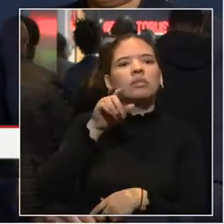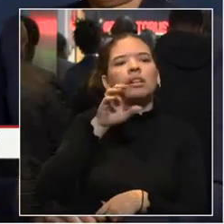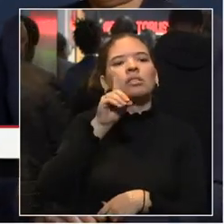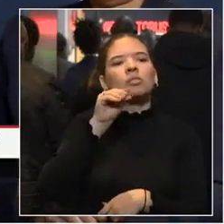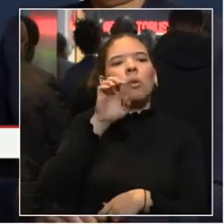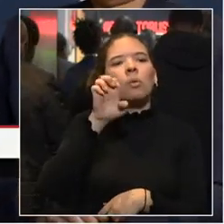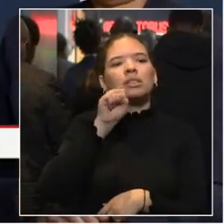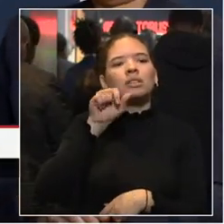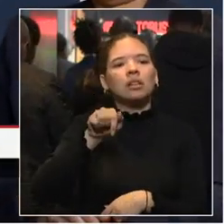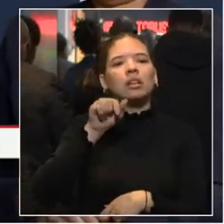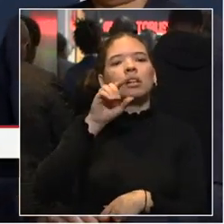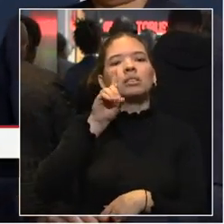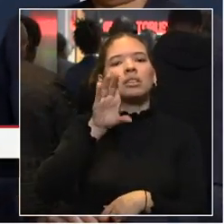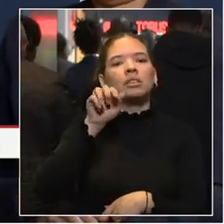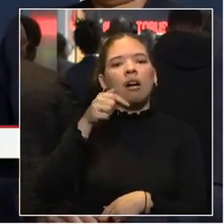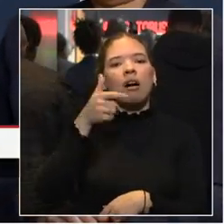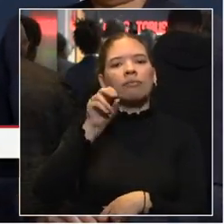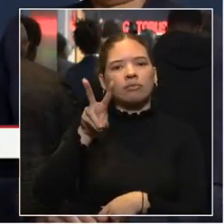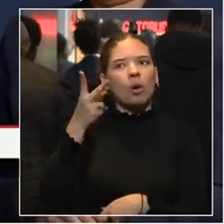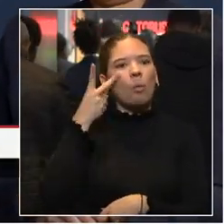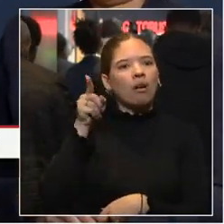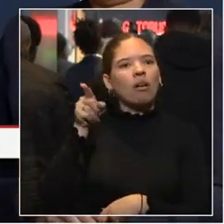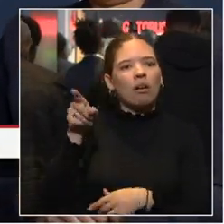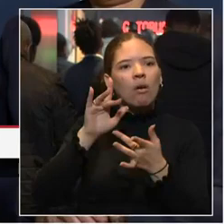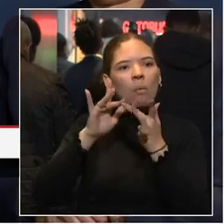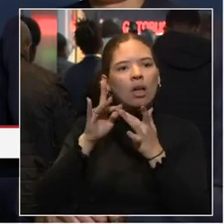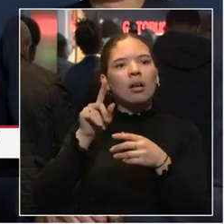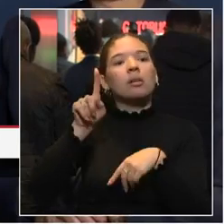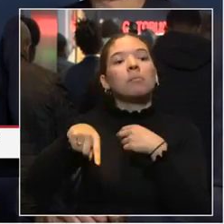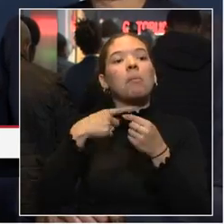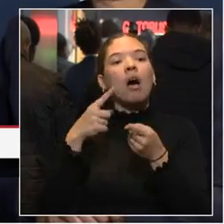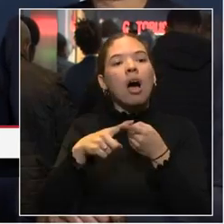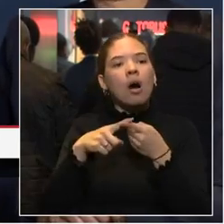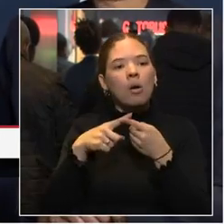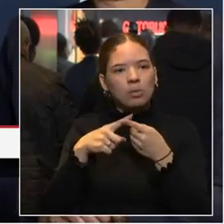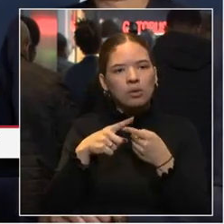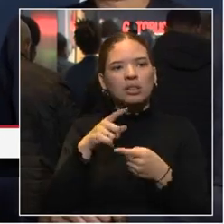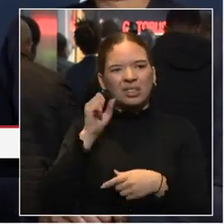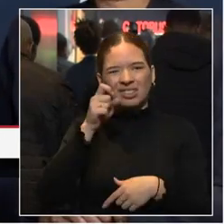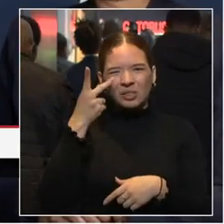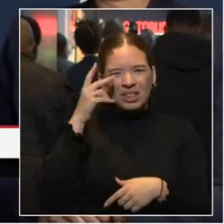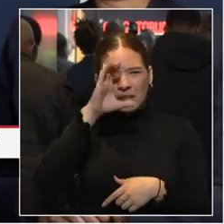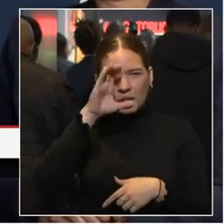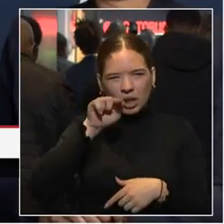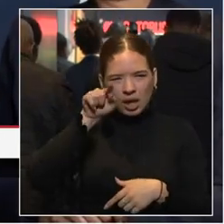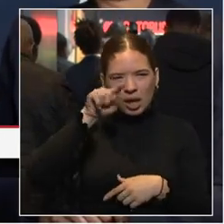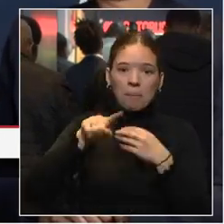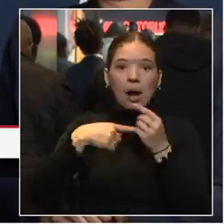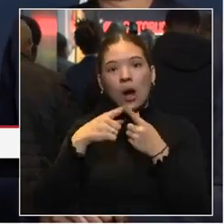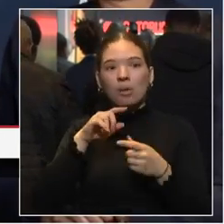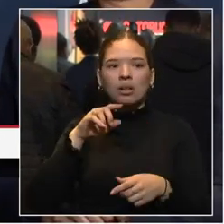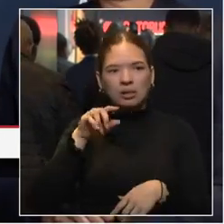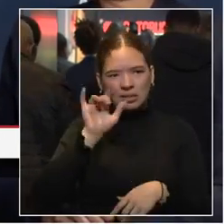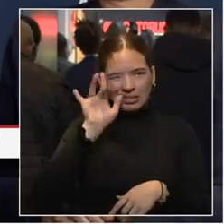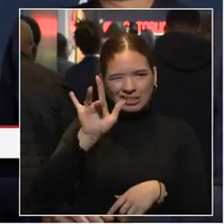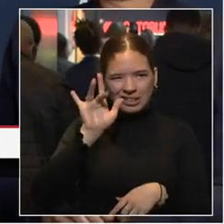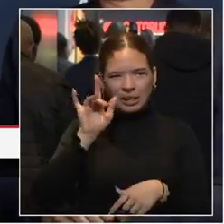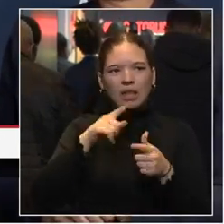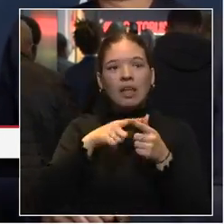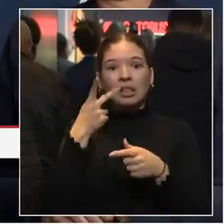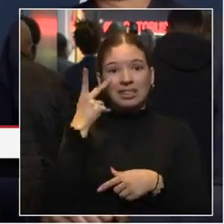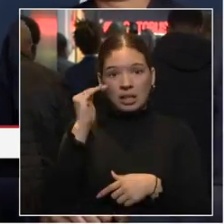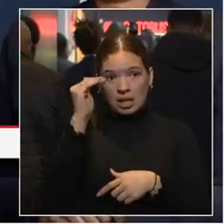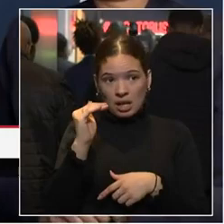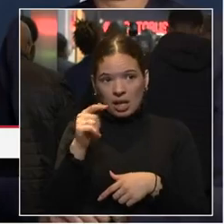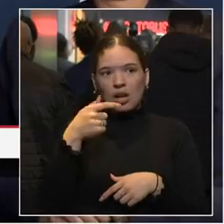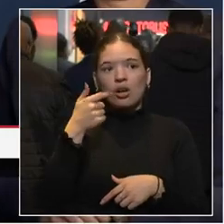does.dc.gov, click on About DOES, and scroll down so about halfway down the page where you'll see grant opportunities and